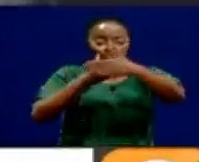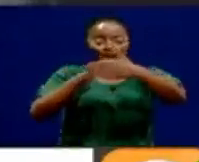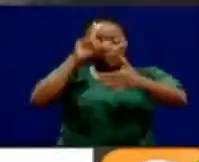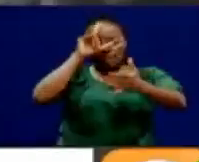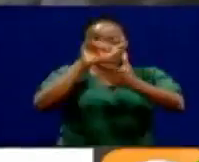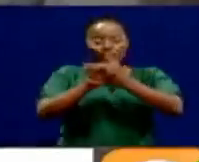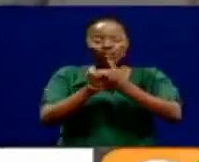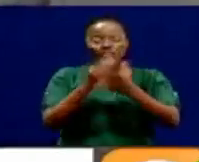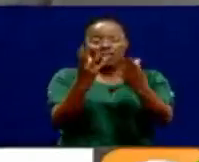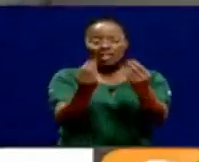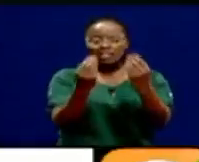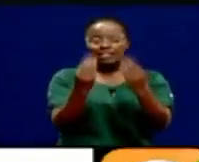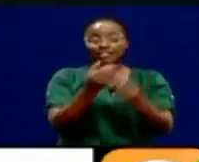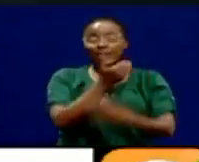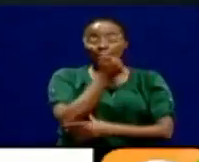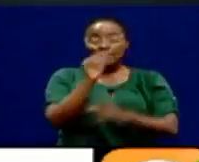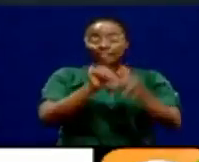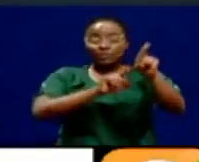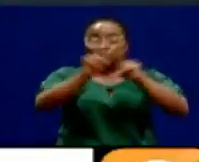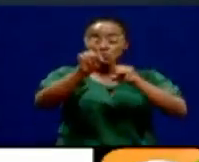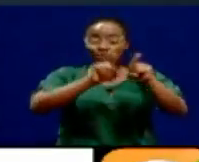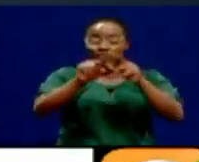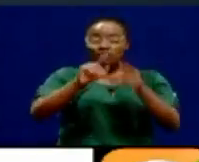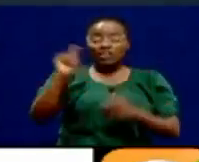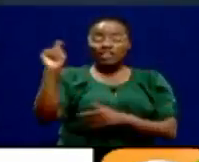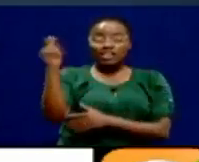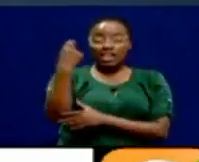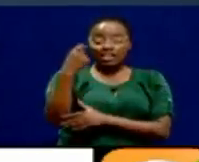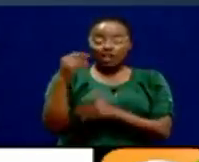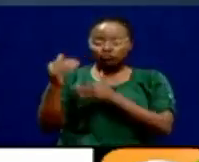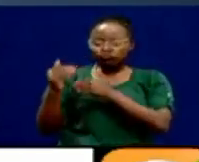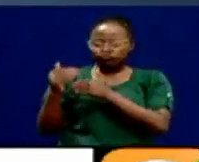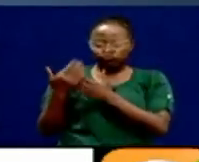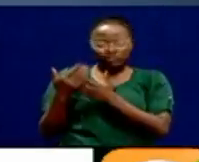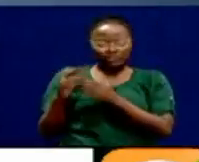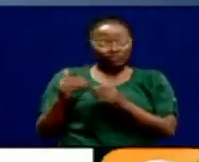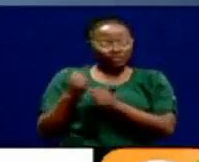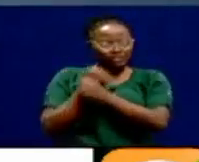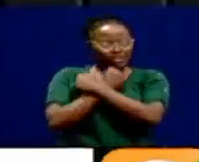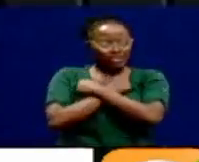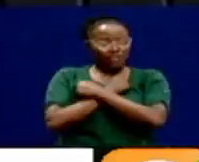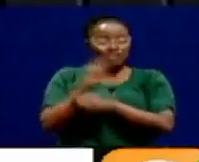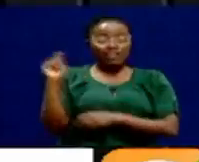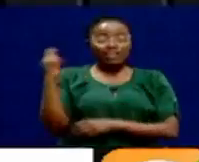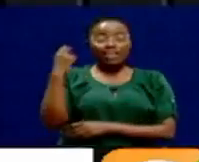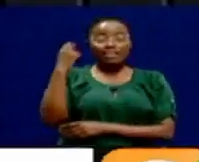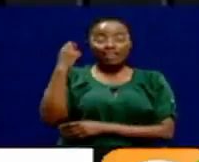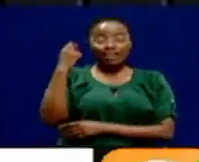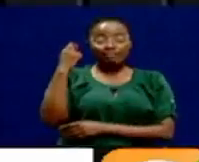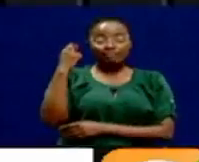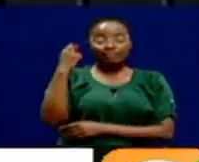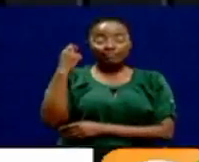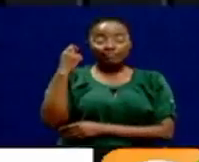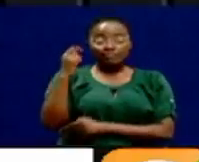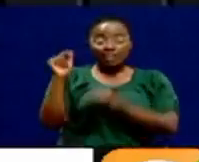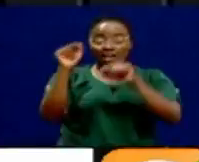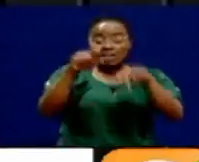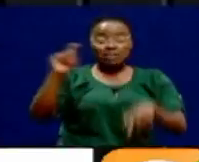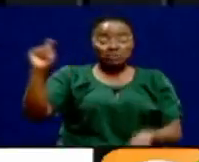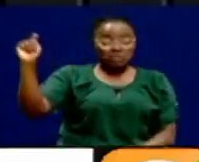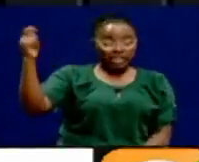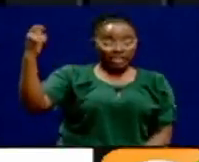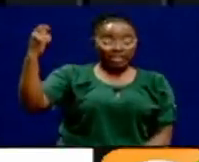believes it's still much easier and better to travel. Kenya is close to his heart. Just I love Kenya. Coming to